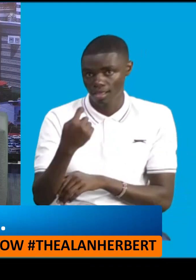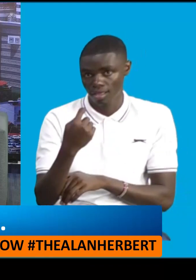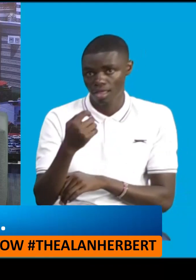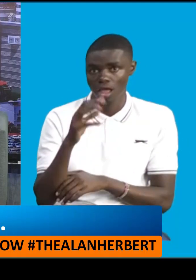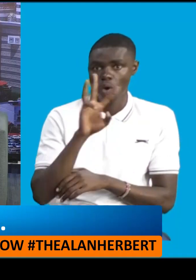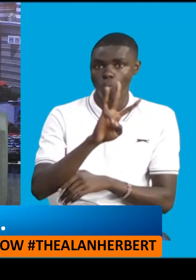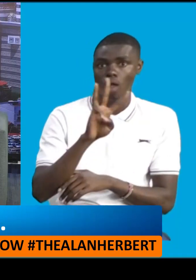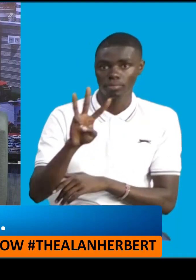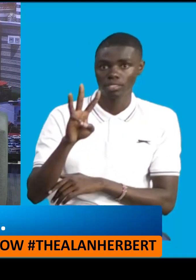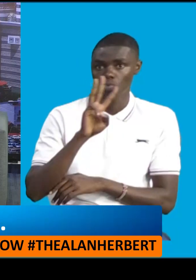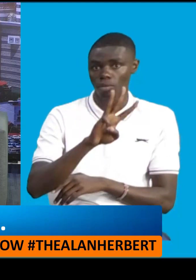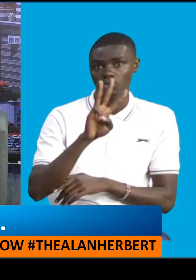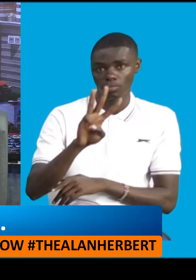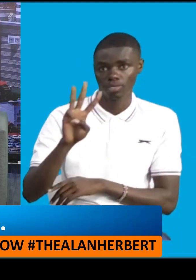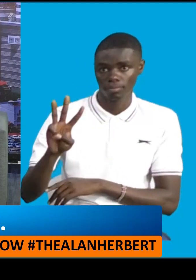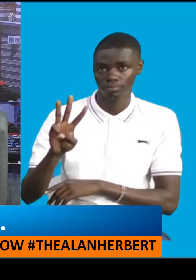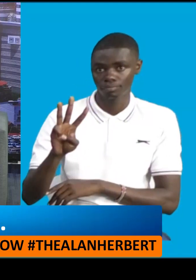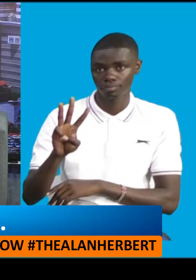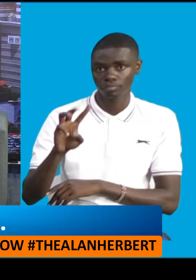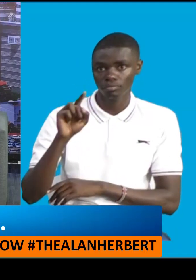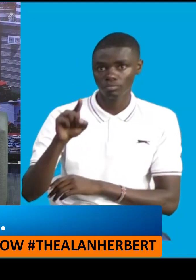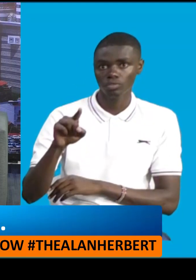Kenya, and our website is